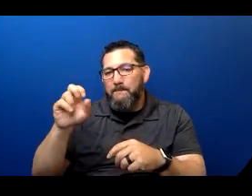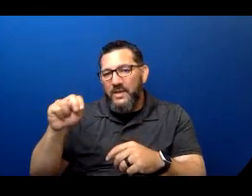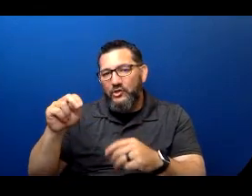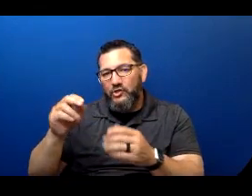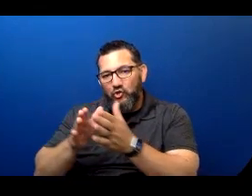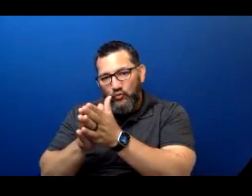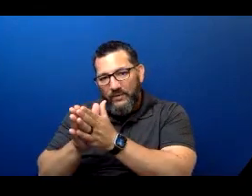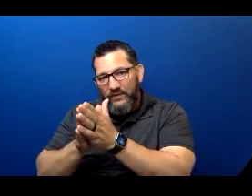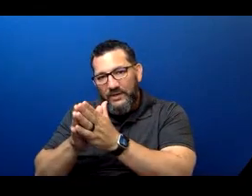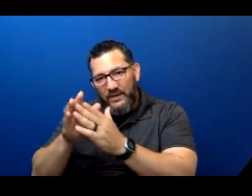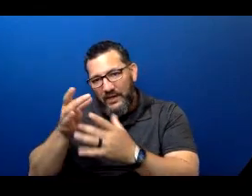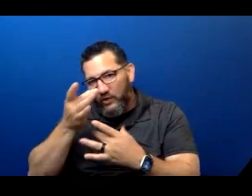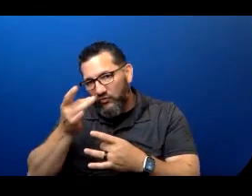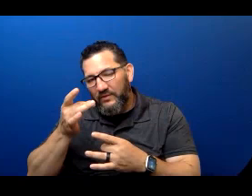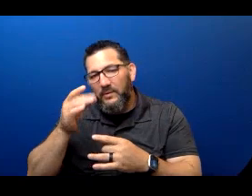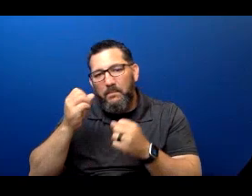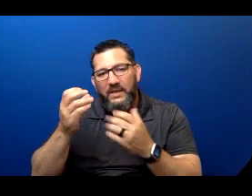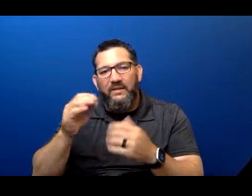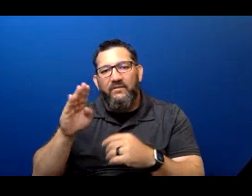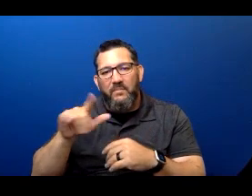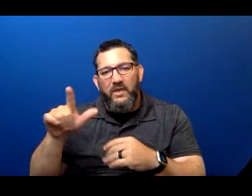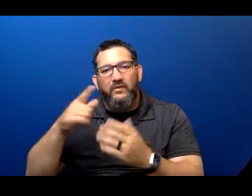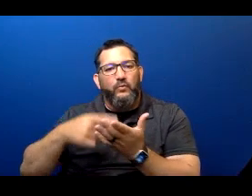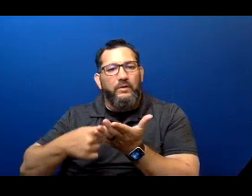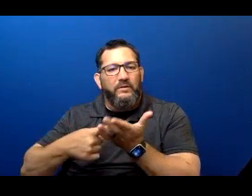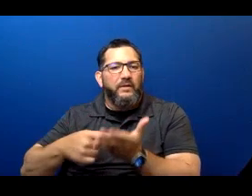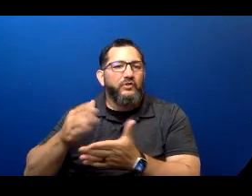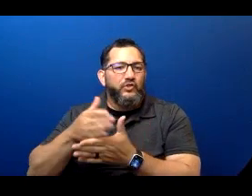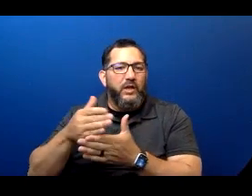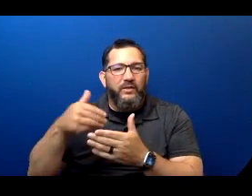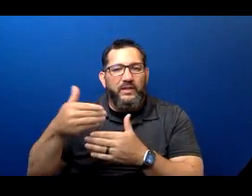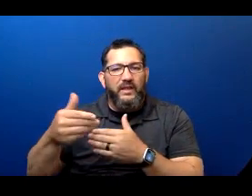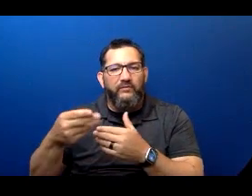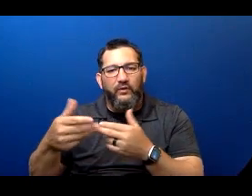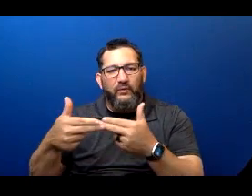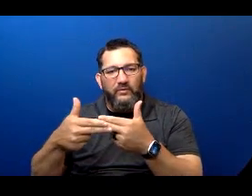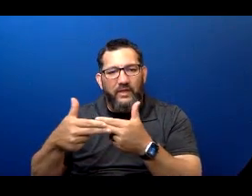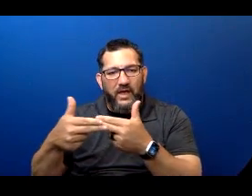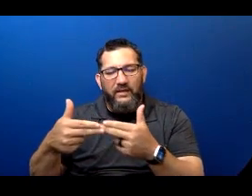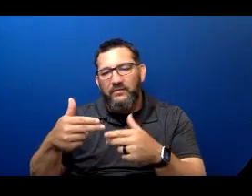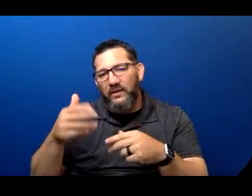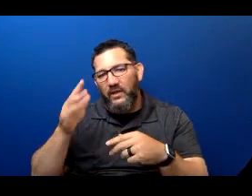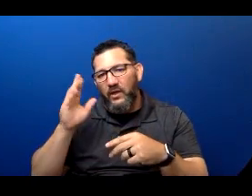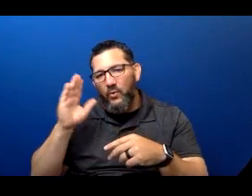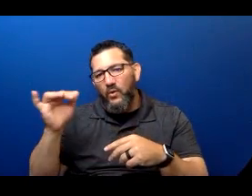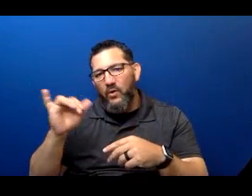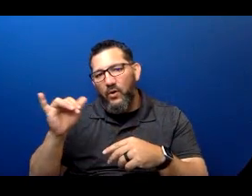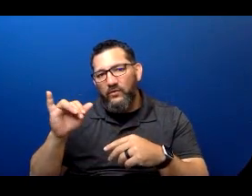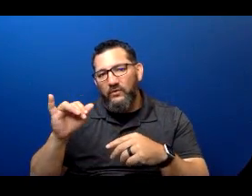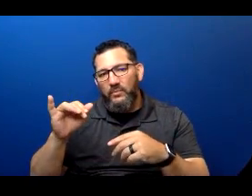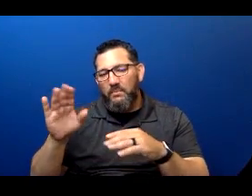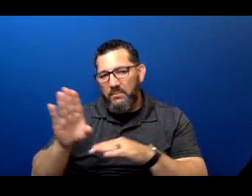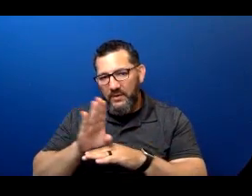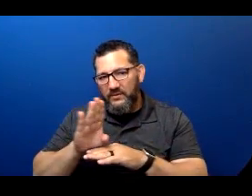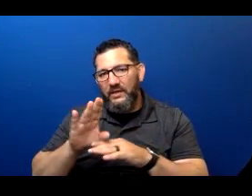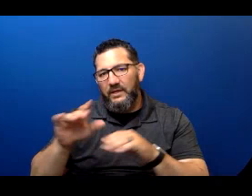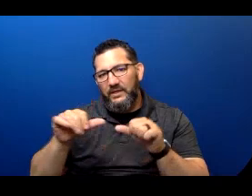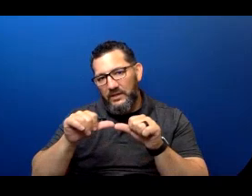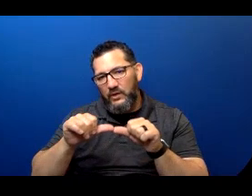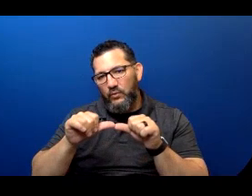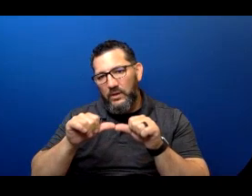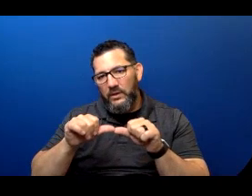bills that we're going to share with you as we go into the next few slides, and that we also are going to be very busy continuing